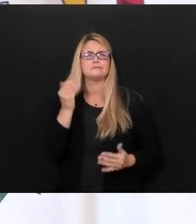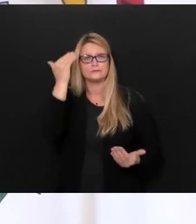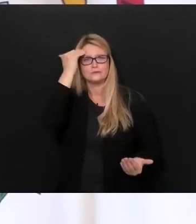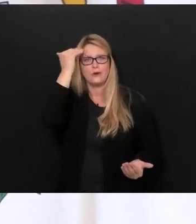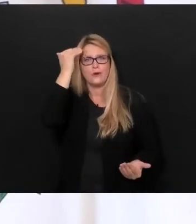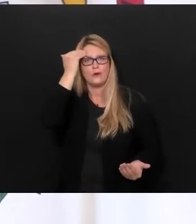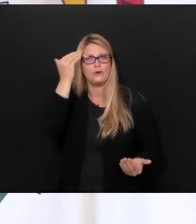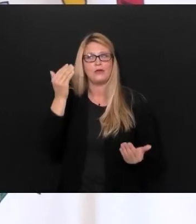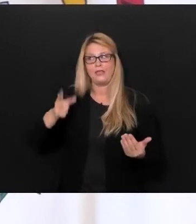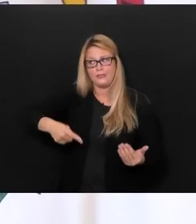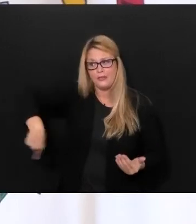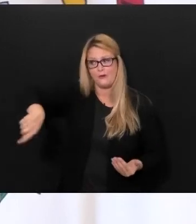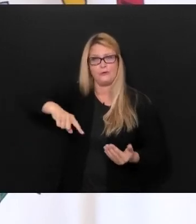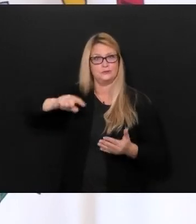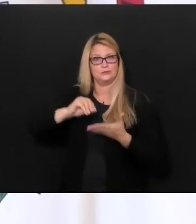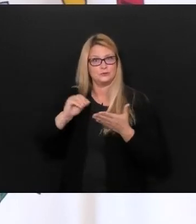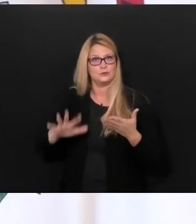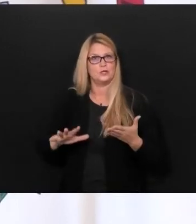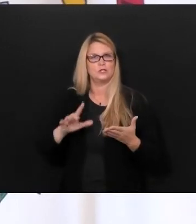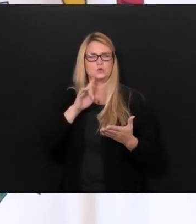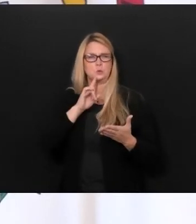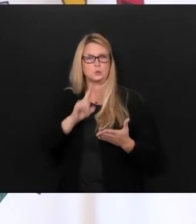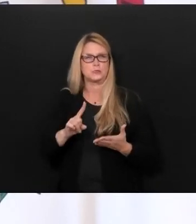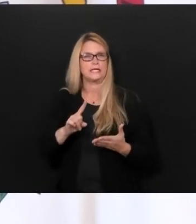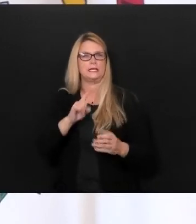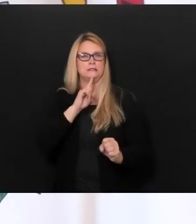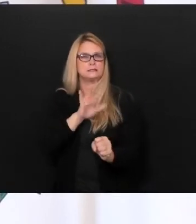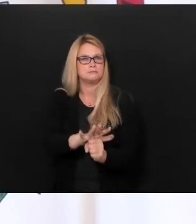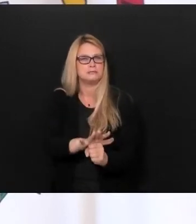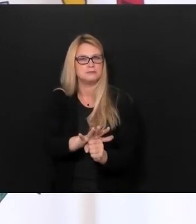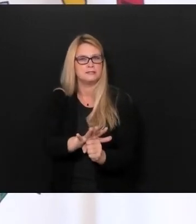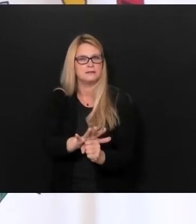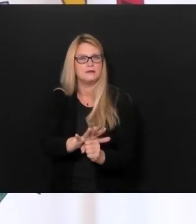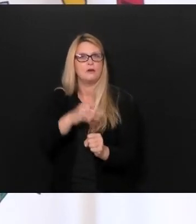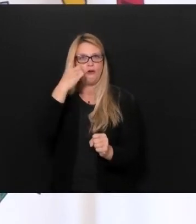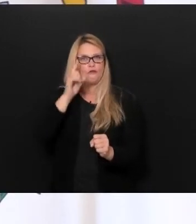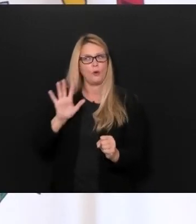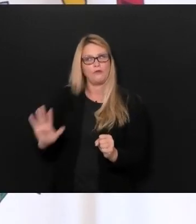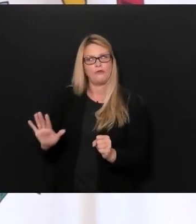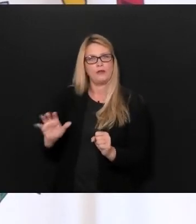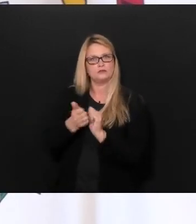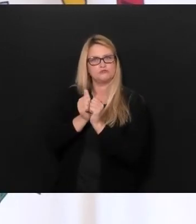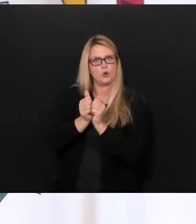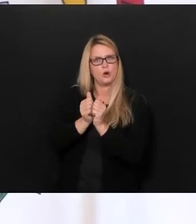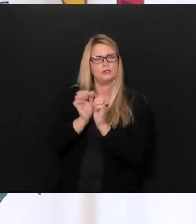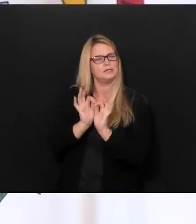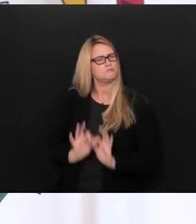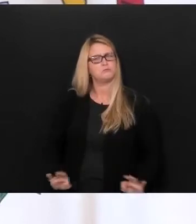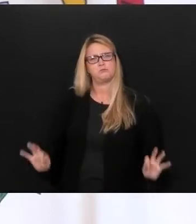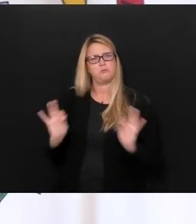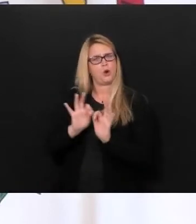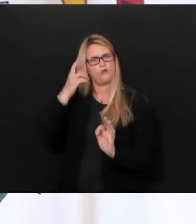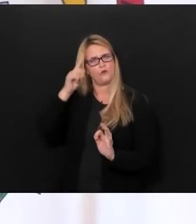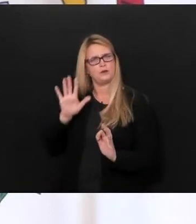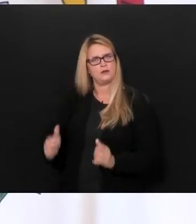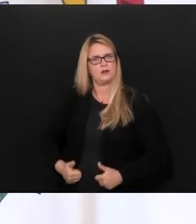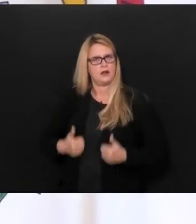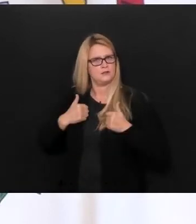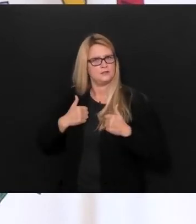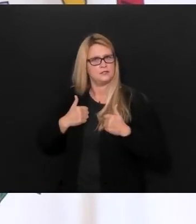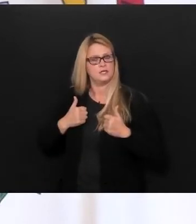these kids give and how important it is to them in every way. And I really want